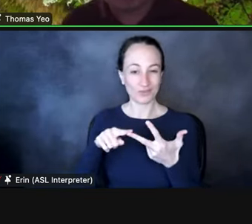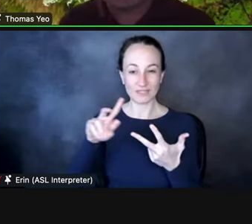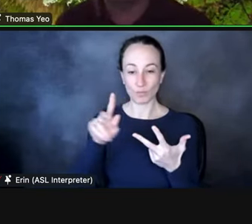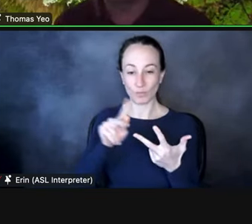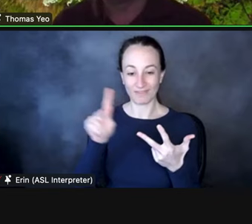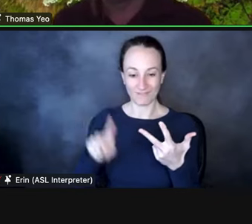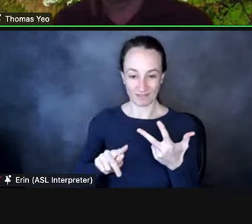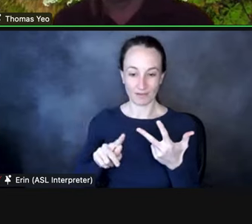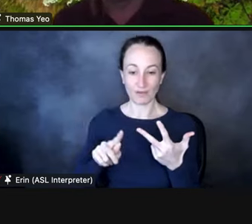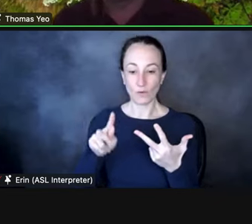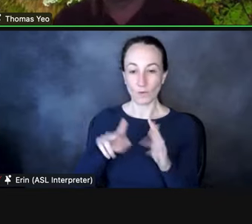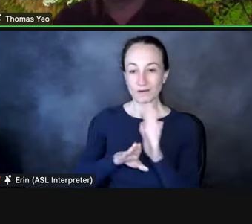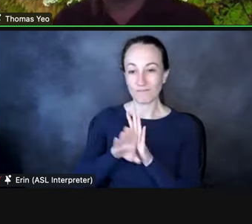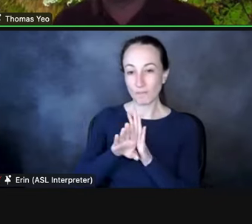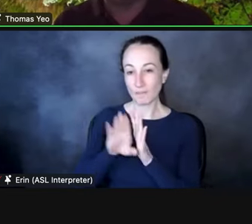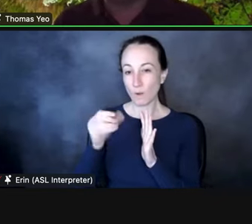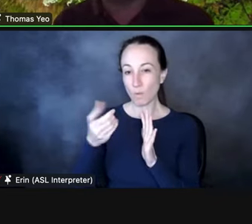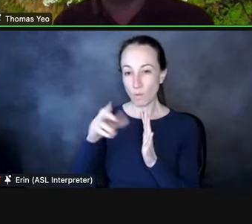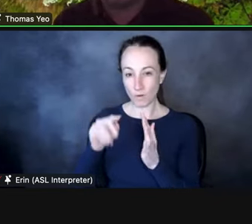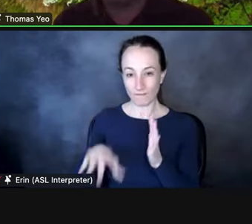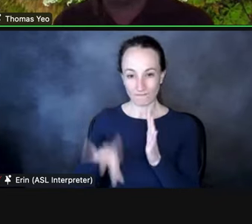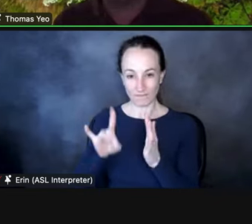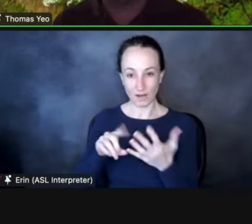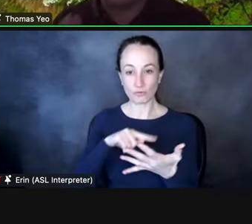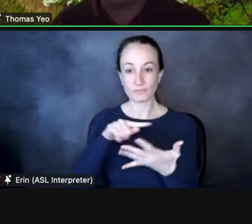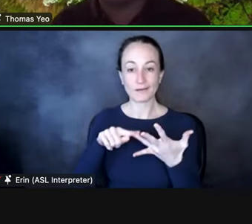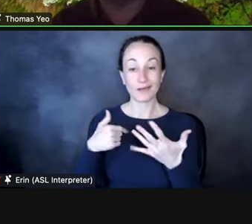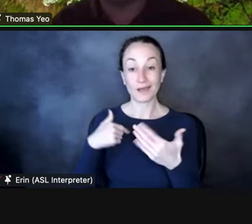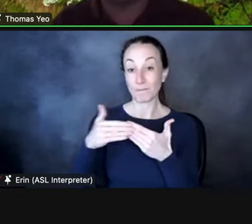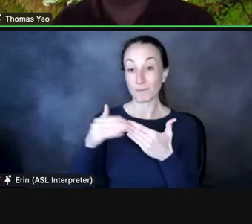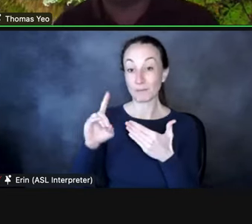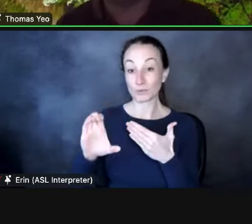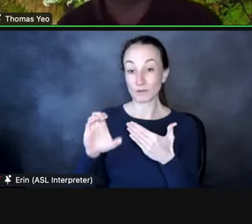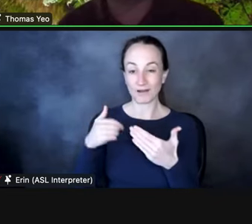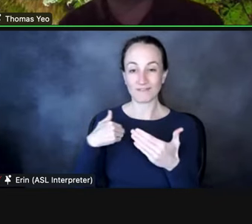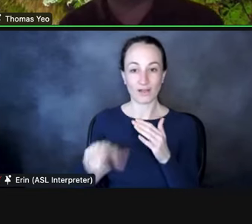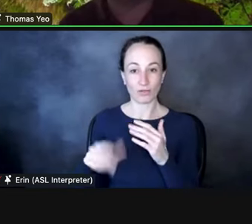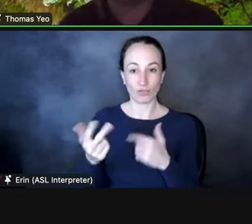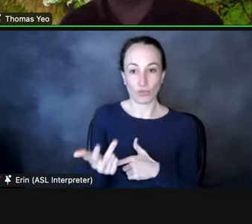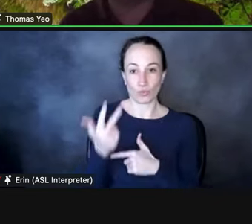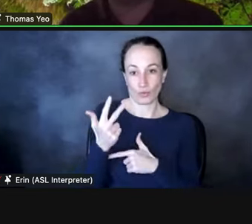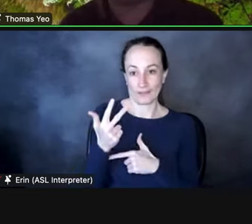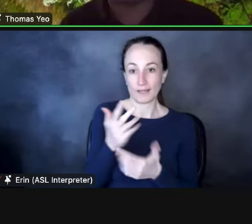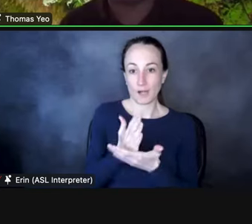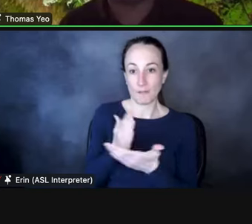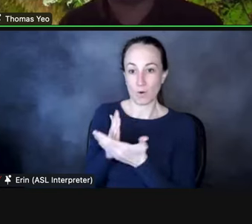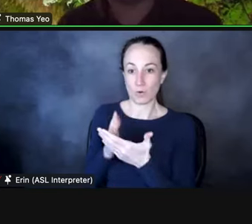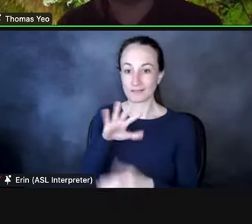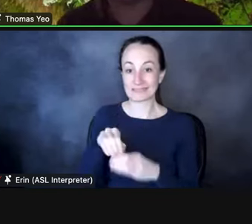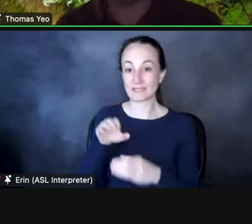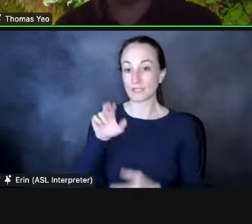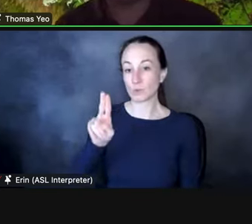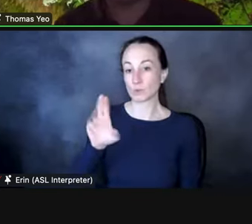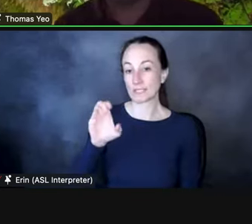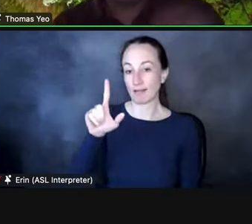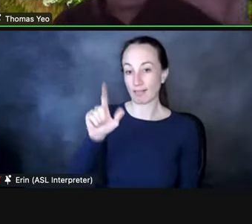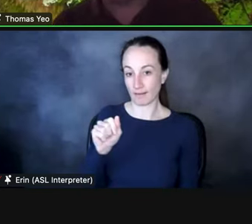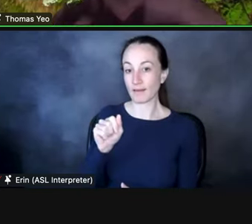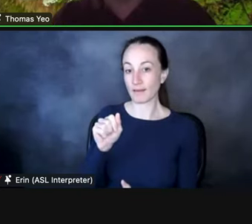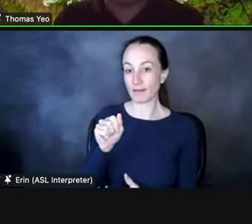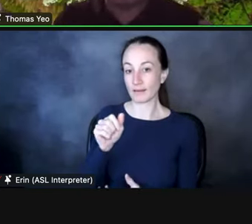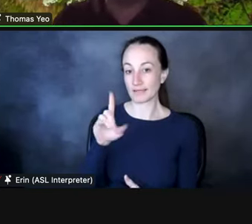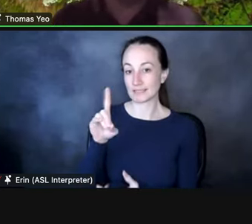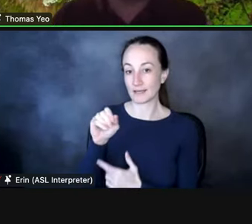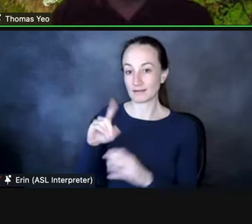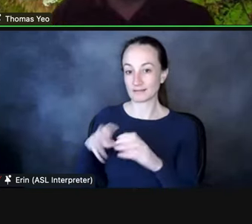neurodevelopmental cohort. And my postdoc Valeri found three transdiagnostic components in the UCRA dataset. So